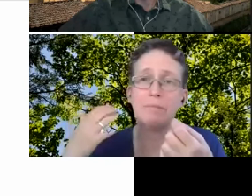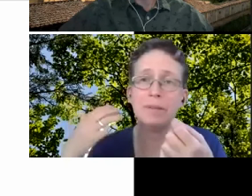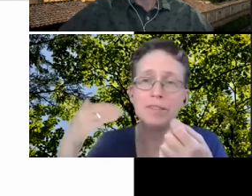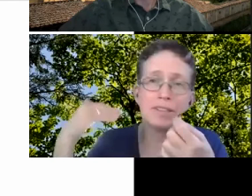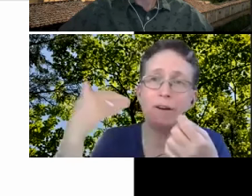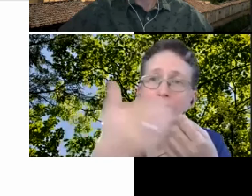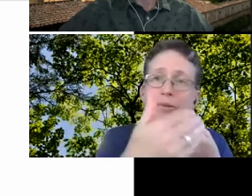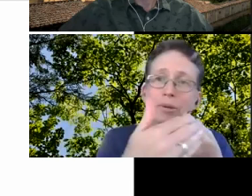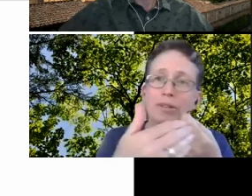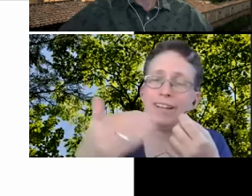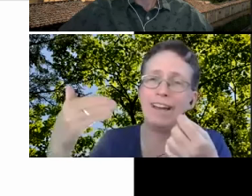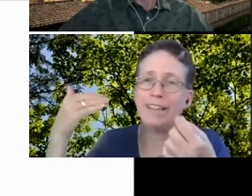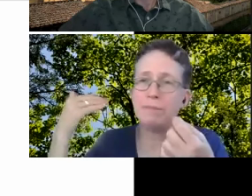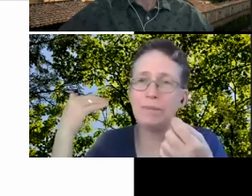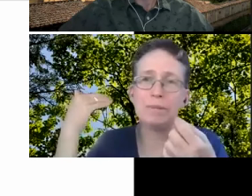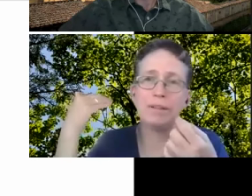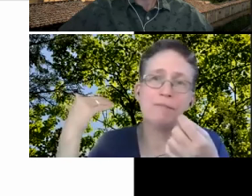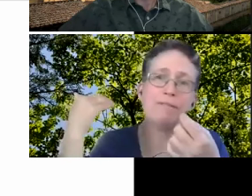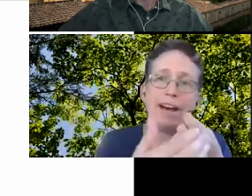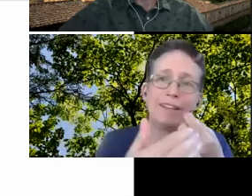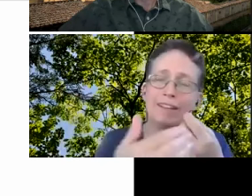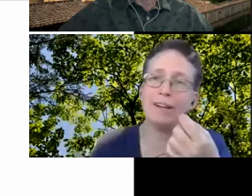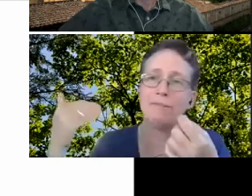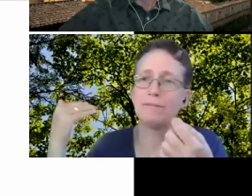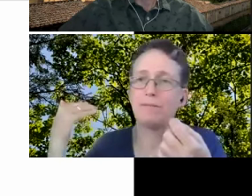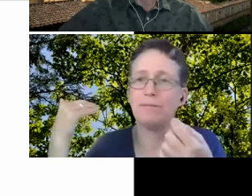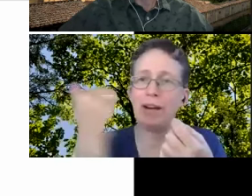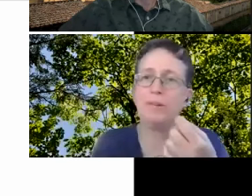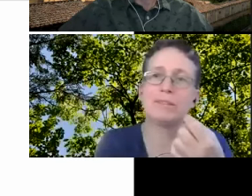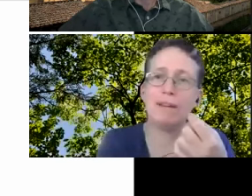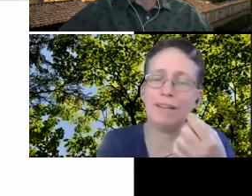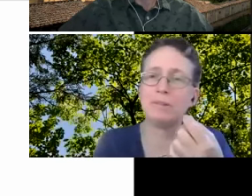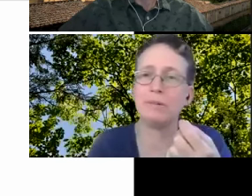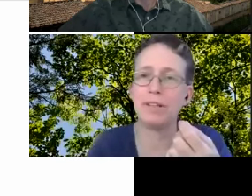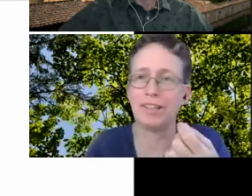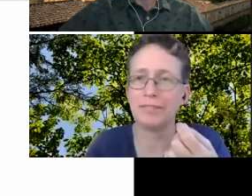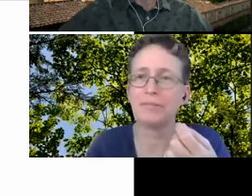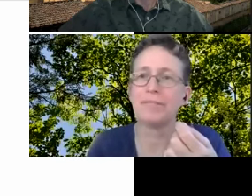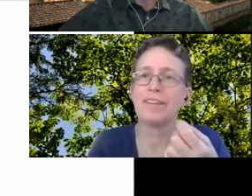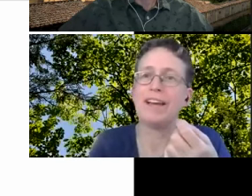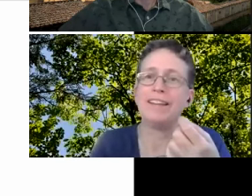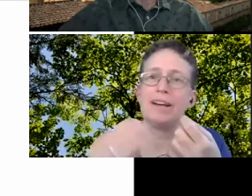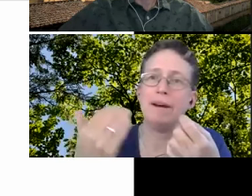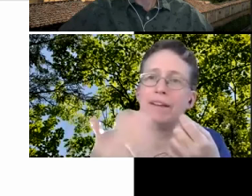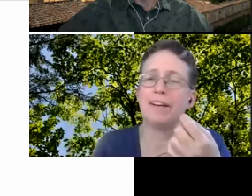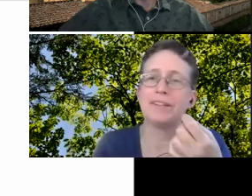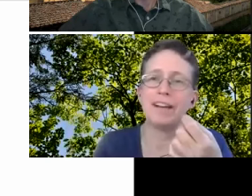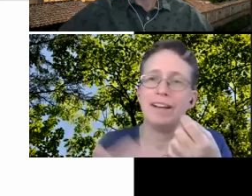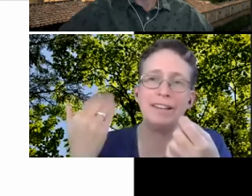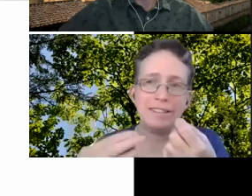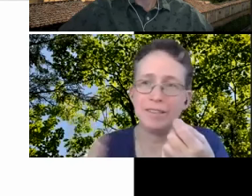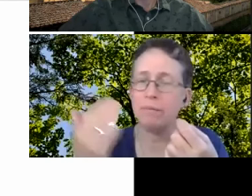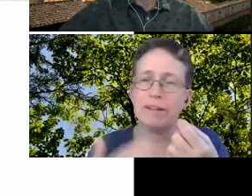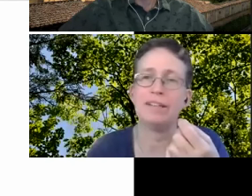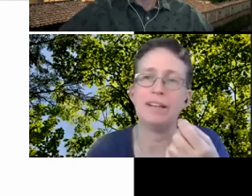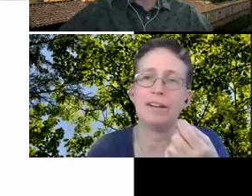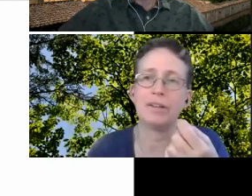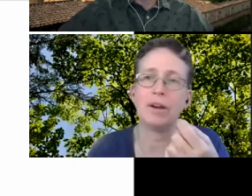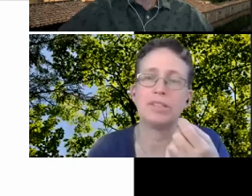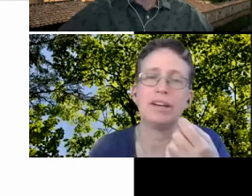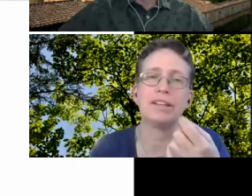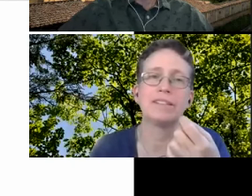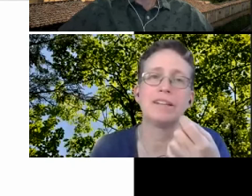but there's enough food, and they build up enough fat that enough raccoons make it through the winter, and they come out the other side and they still go back to eating